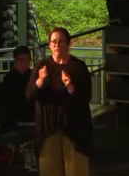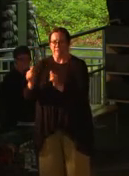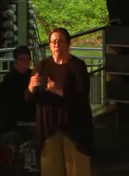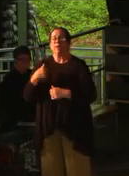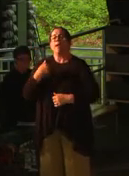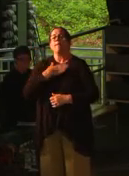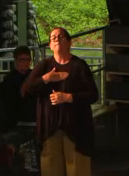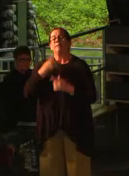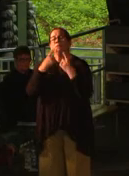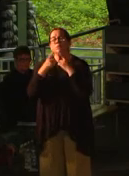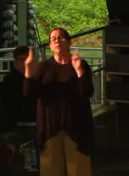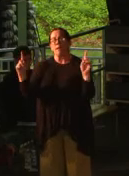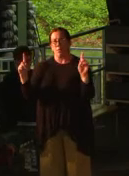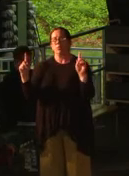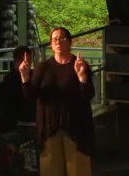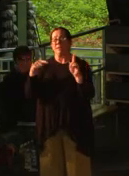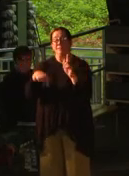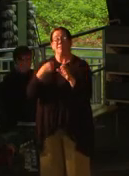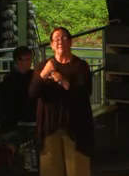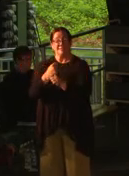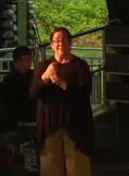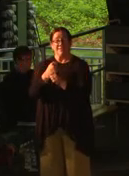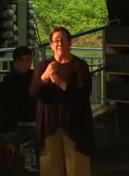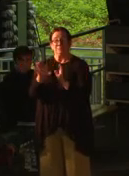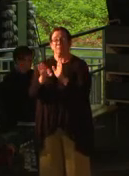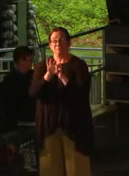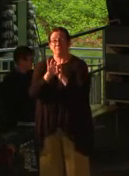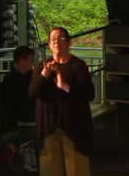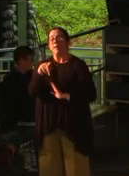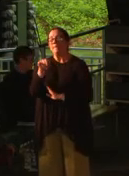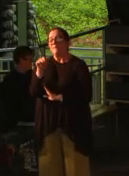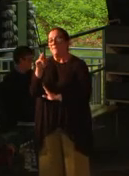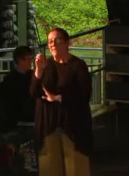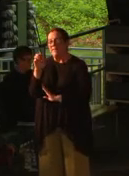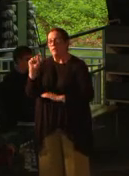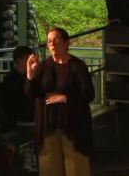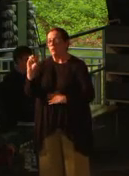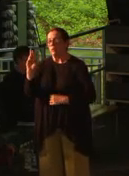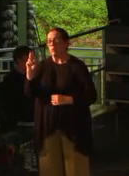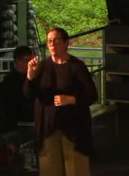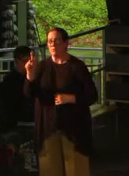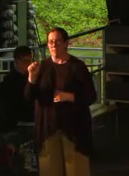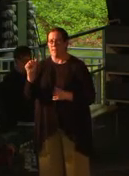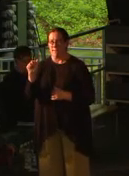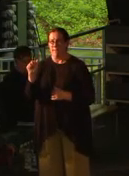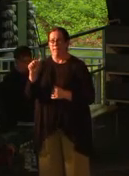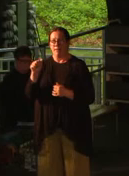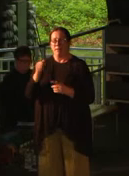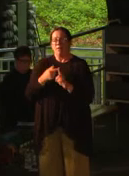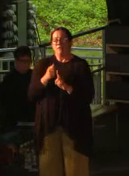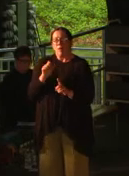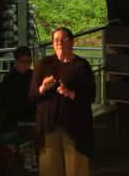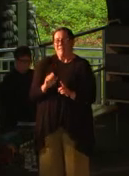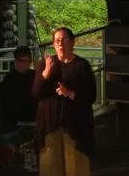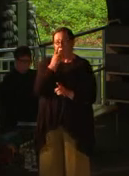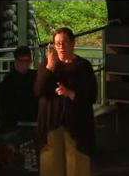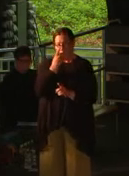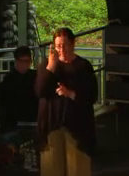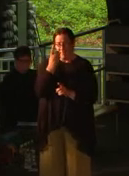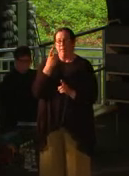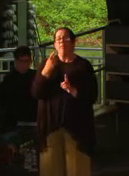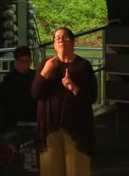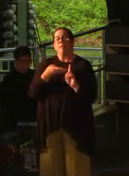to announce that this year's recipient is Pete Souza. A native of South Dartmouth, Pete is